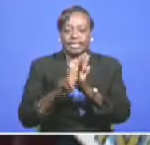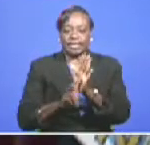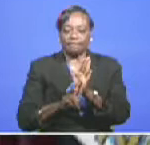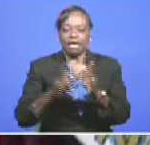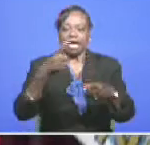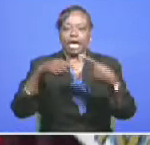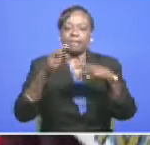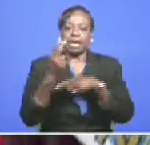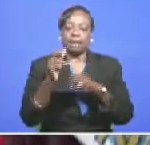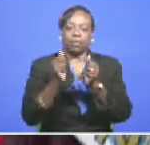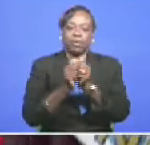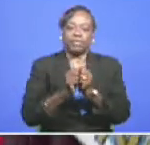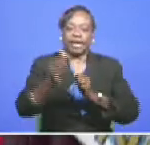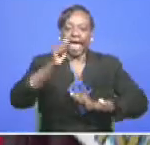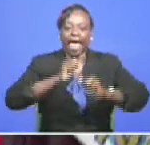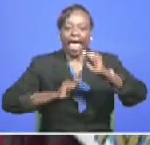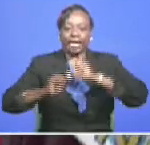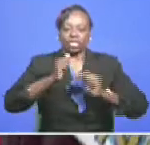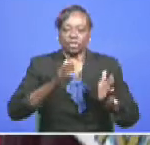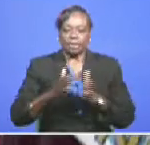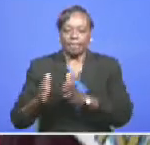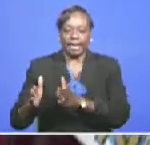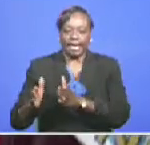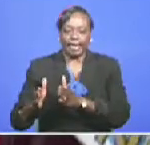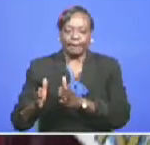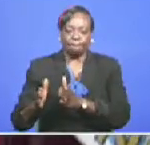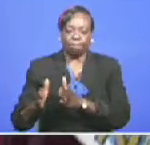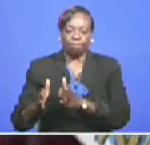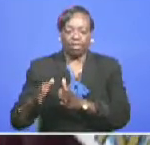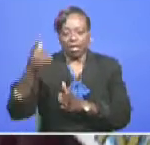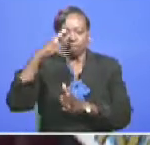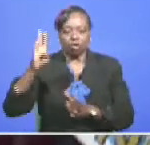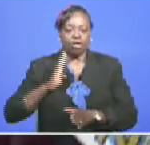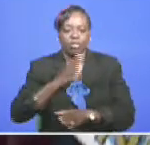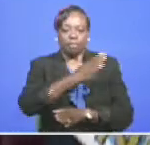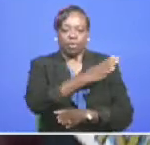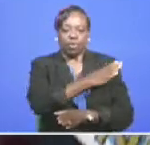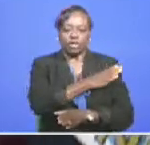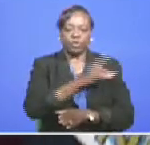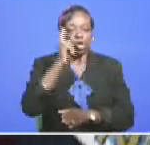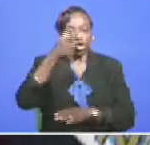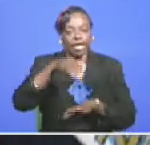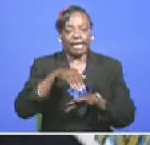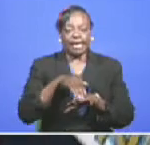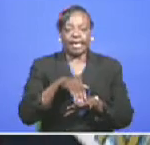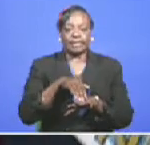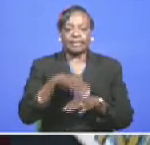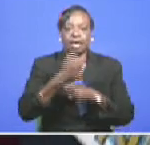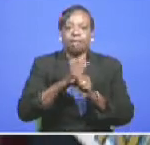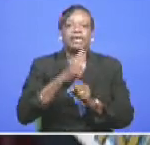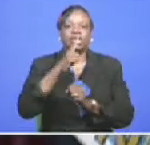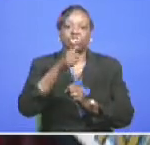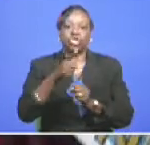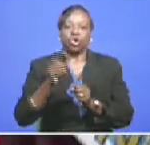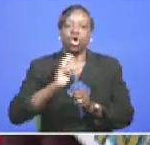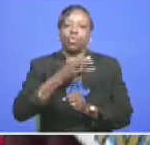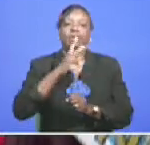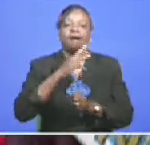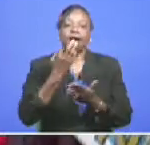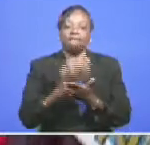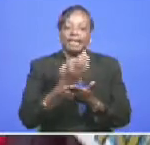very actionable strategic plan for the board. We're looking at making sure that we are